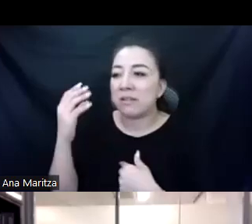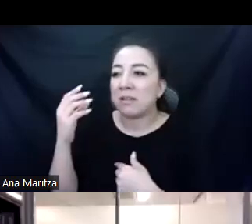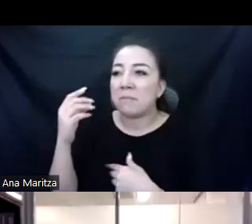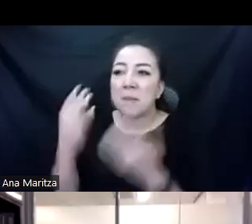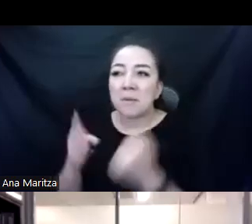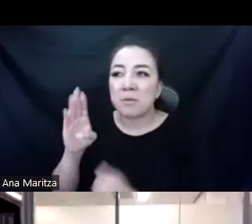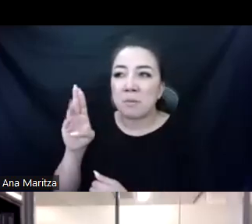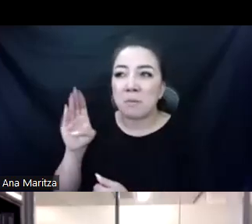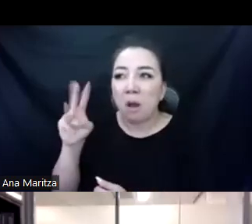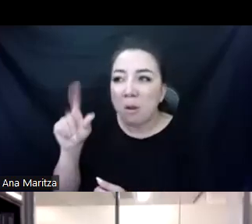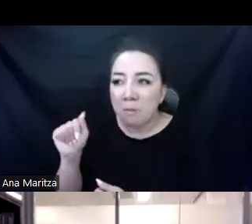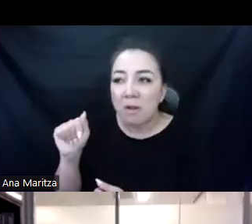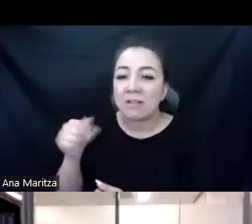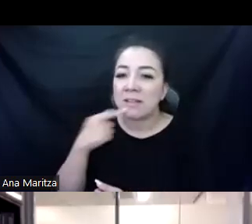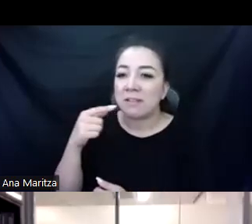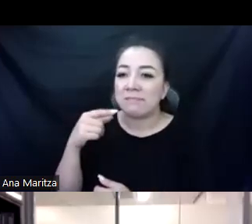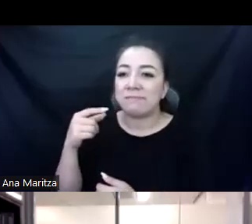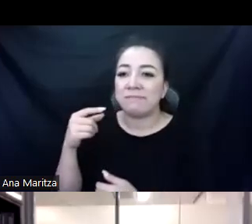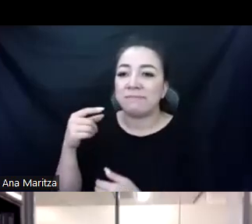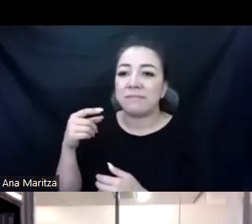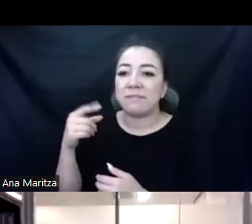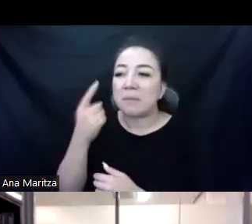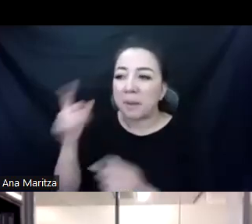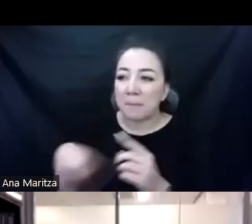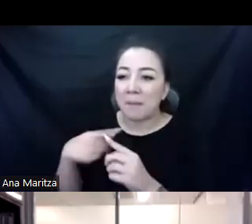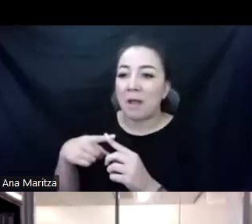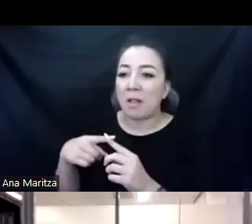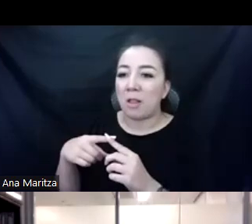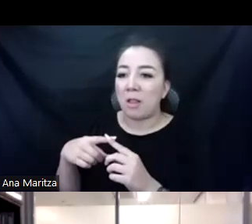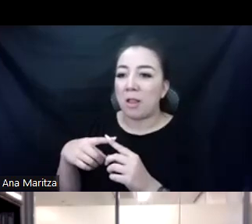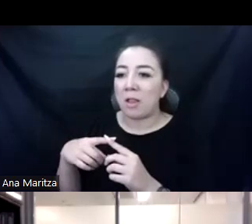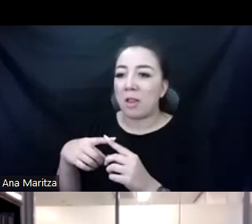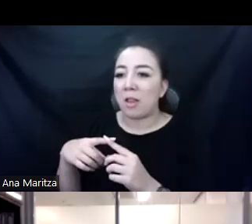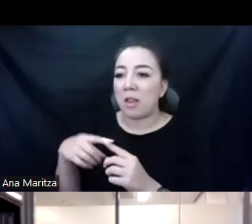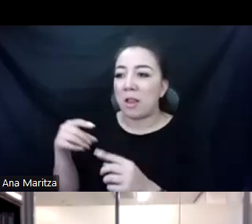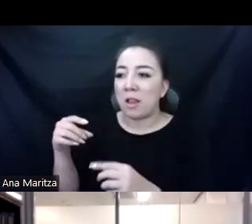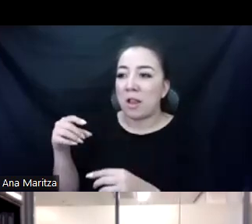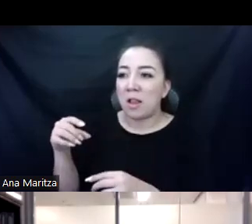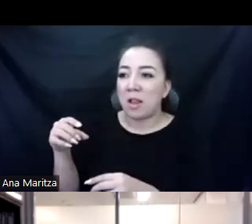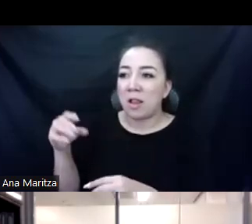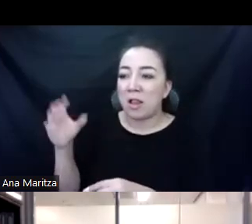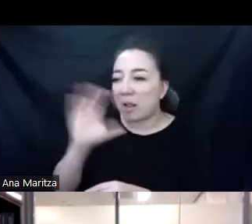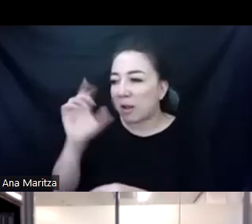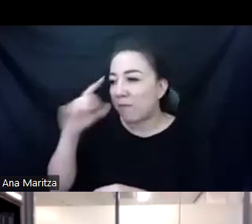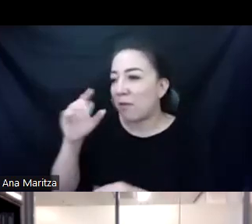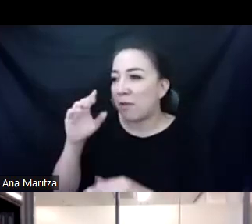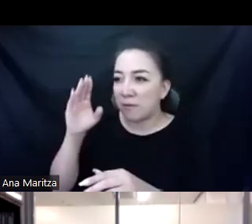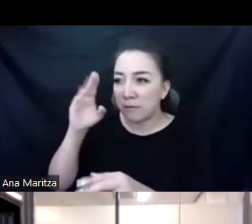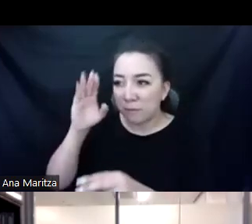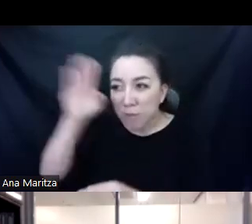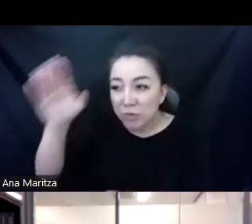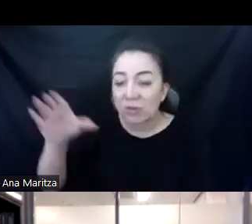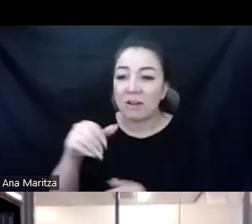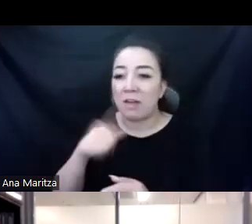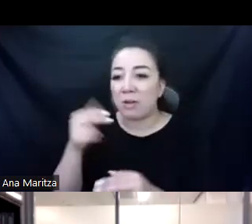Barbara, said something about, looking for the future and really some other short-term things.